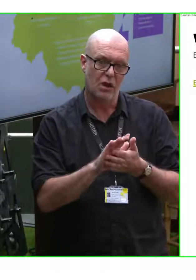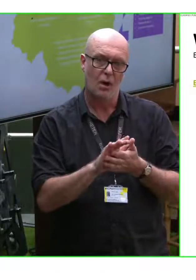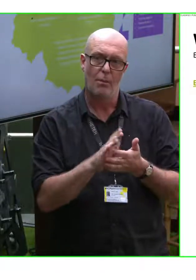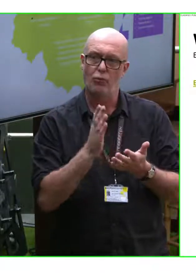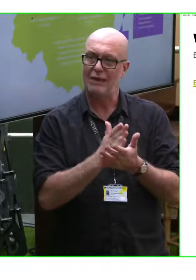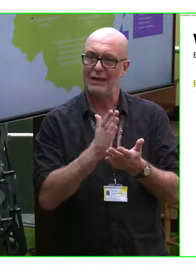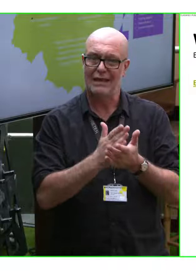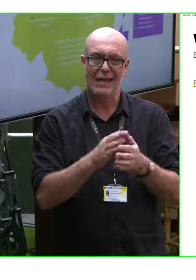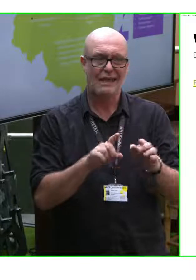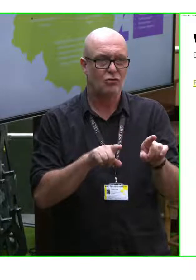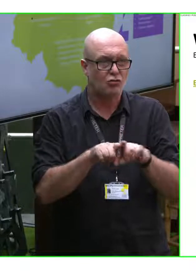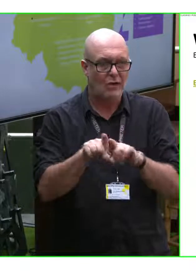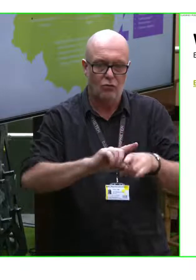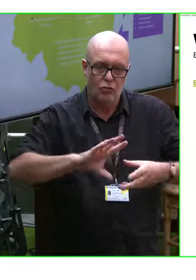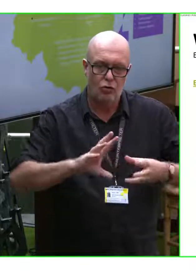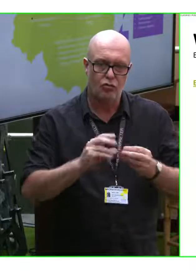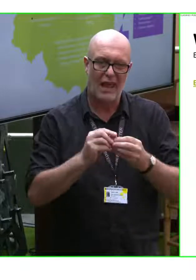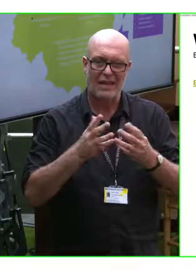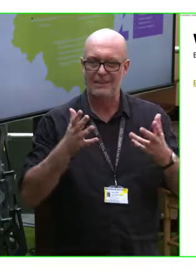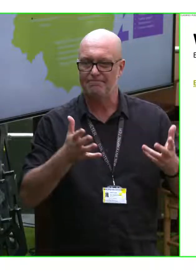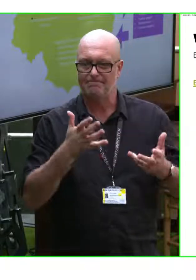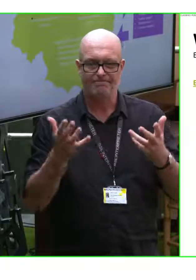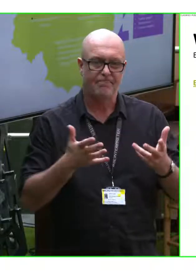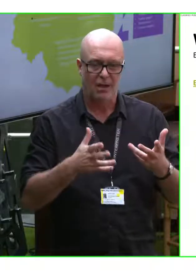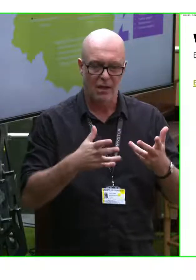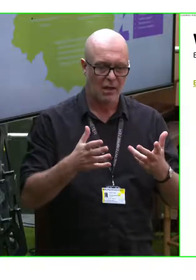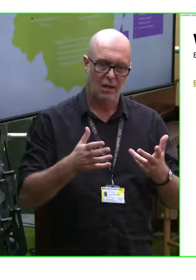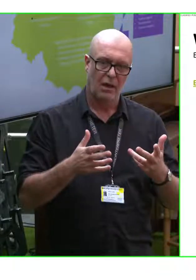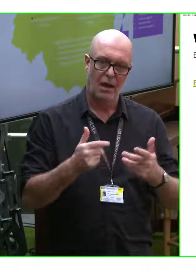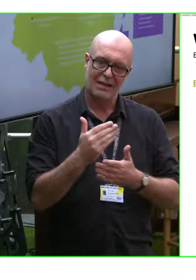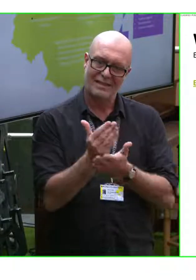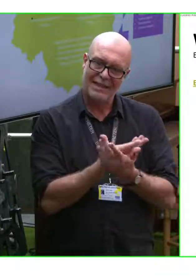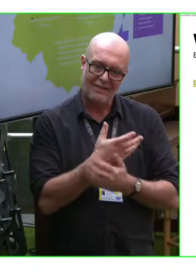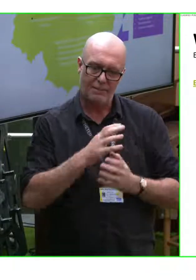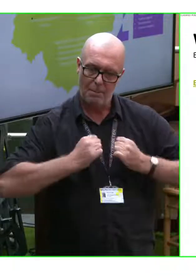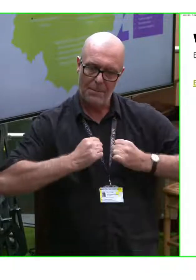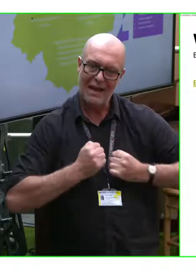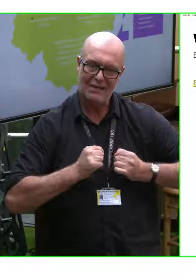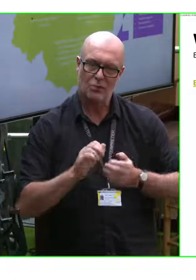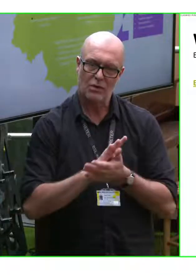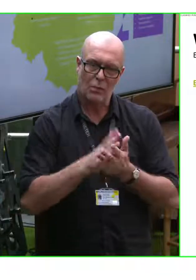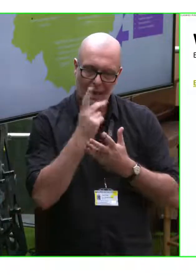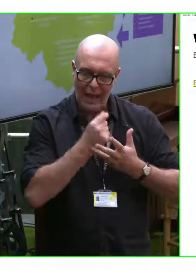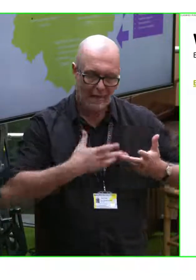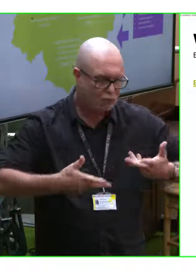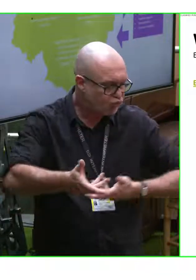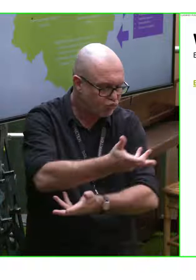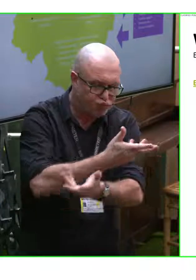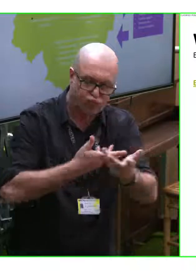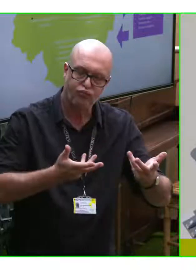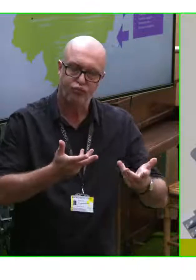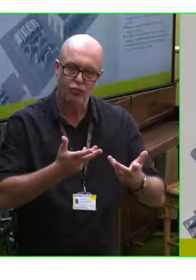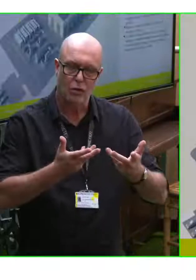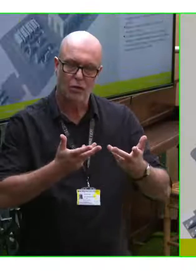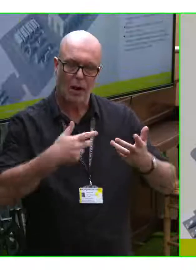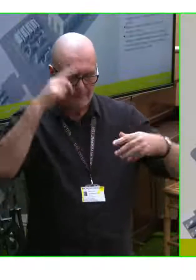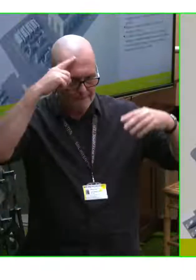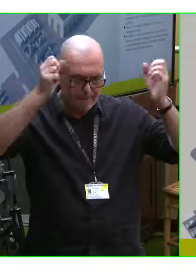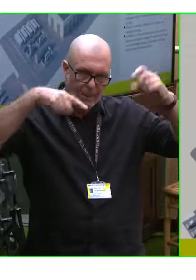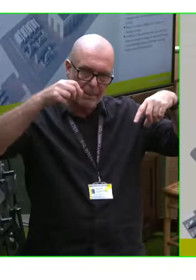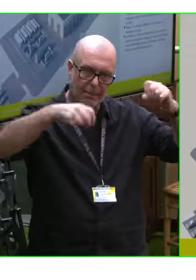test bed that companies can come and think that I want to achieve net zero with these range of technologies, and Greater Manchester will help